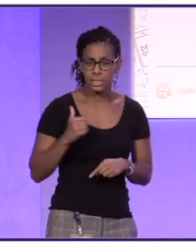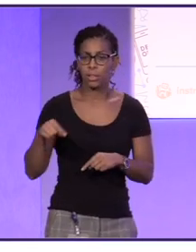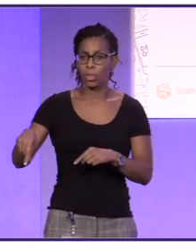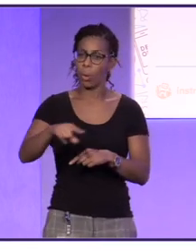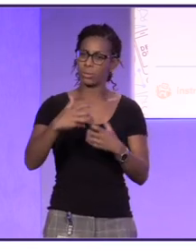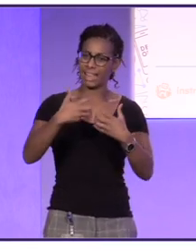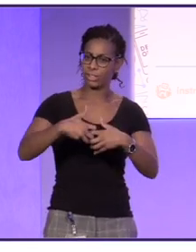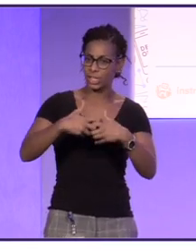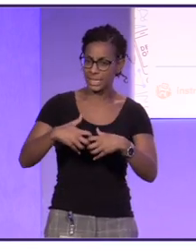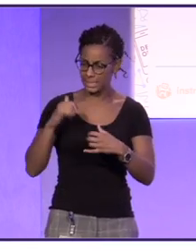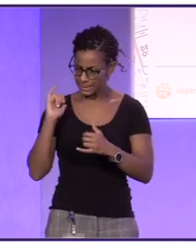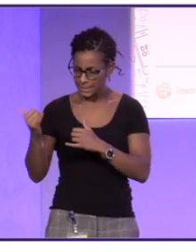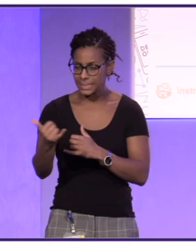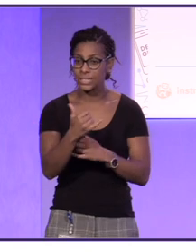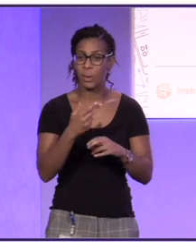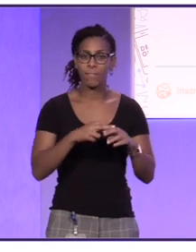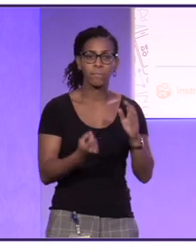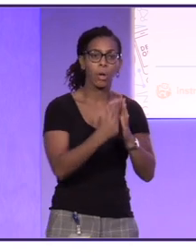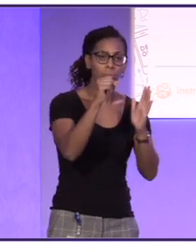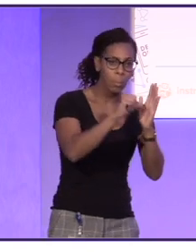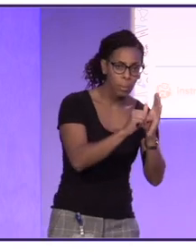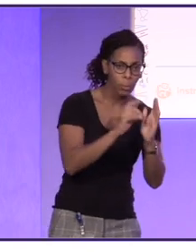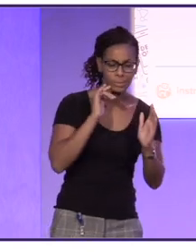engineers if there was a problem.